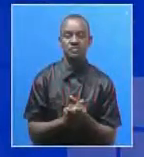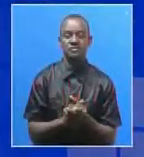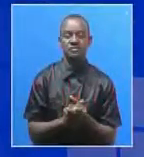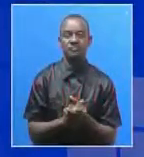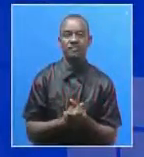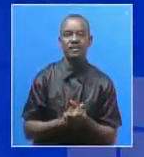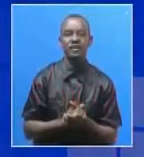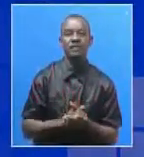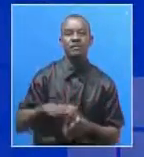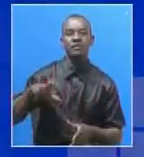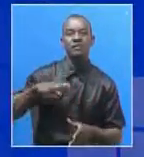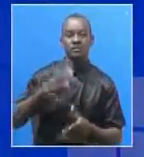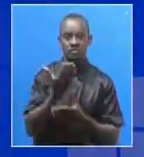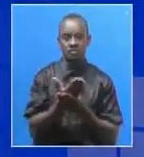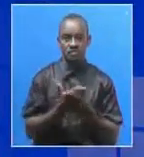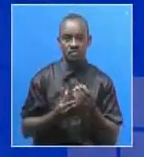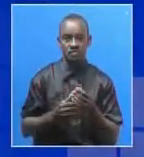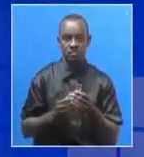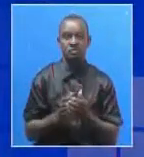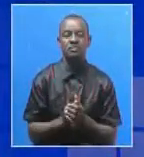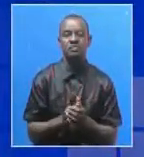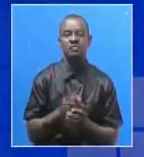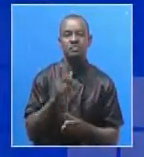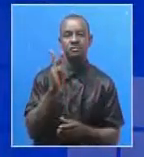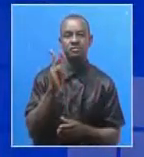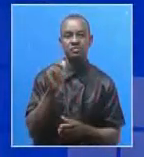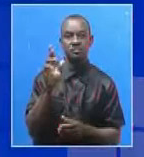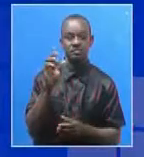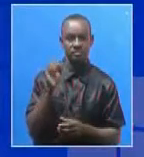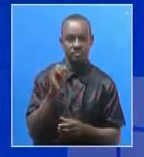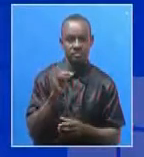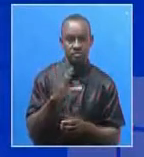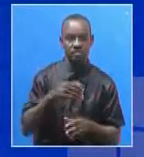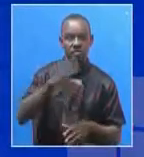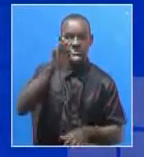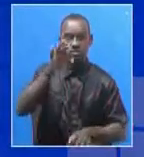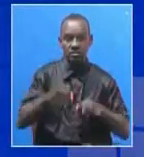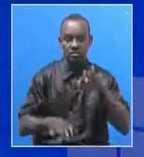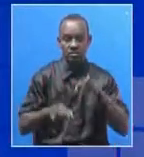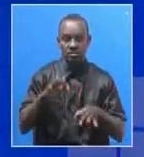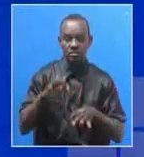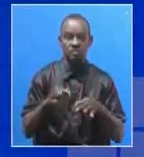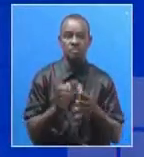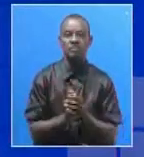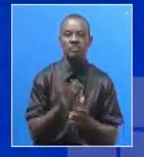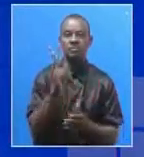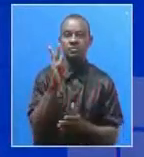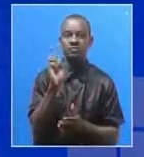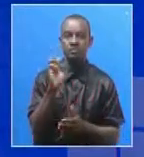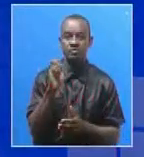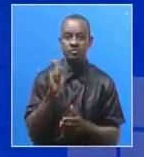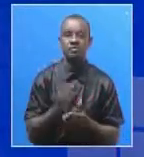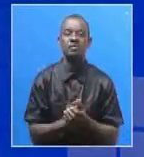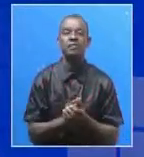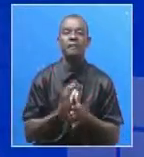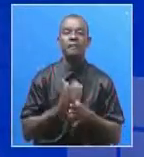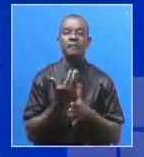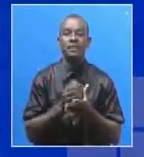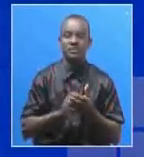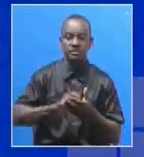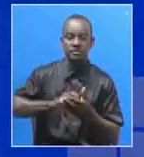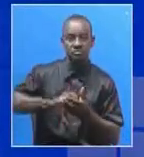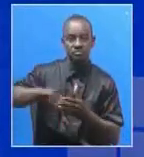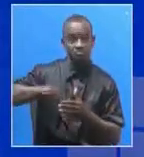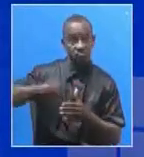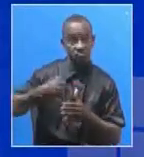The former governor of the Karas region, David Boyce, appeared briefly in the Keetmanshoop Magistrate Court today on corruption charges.